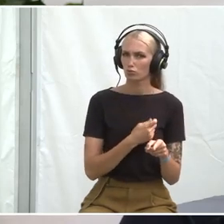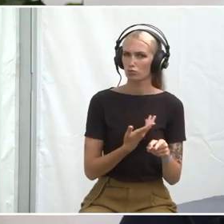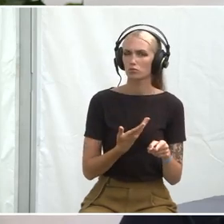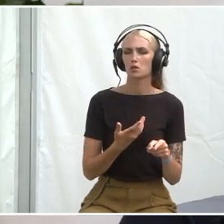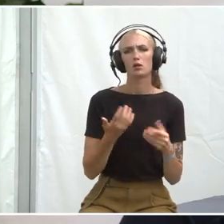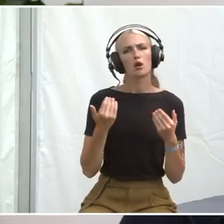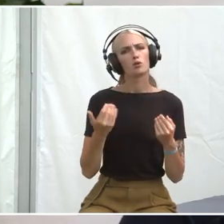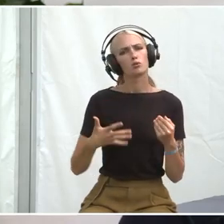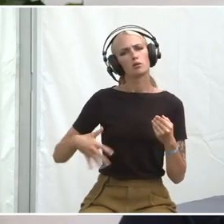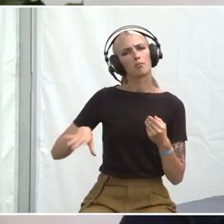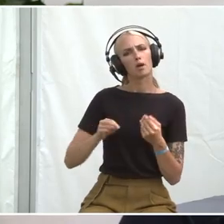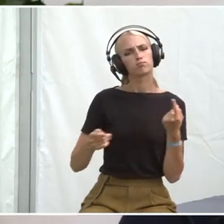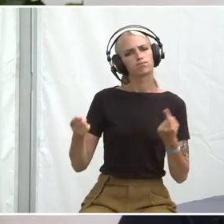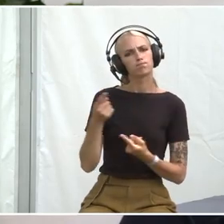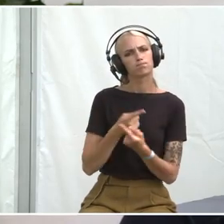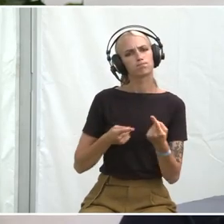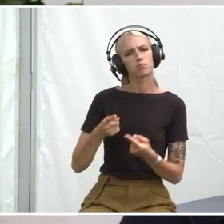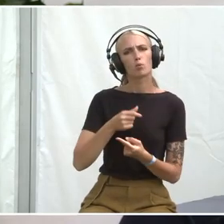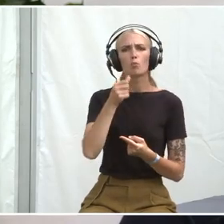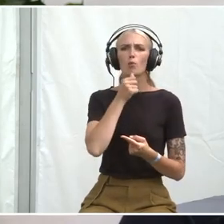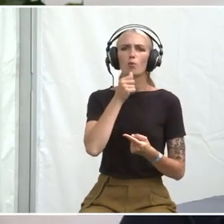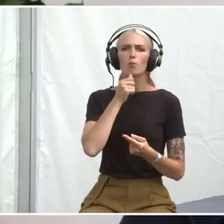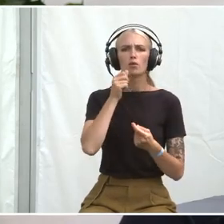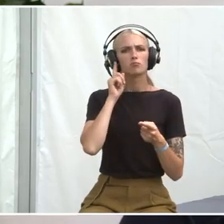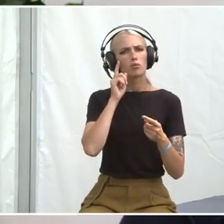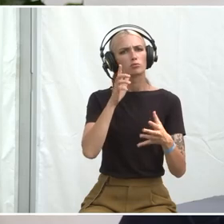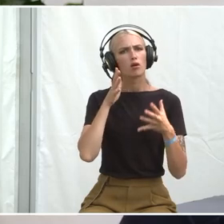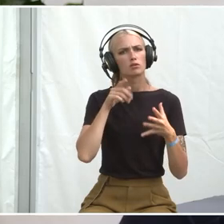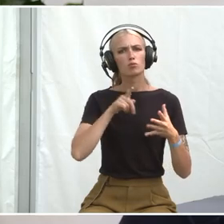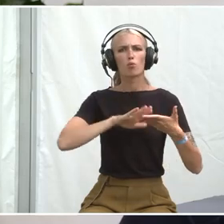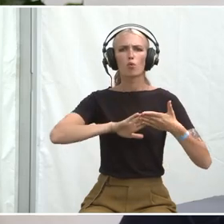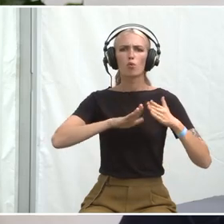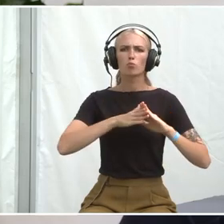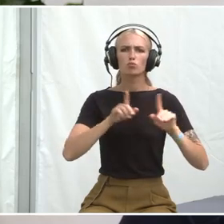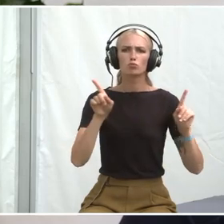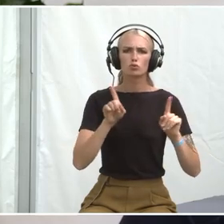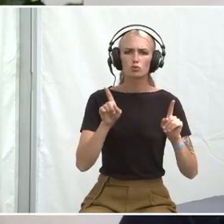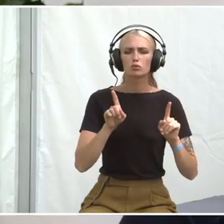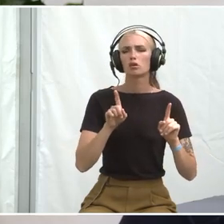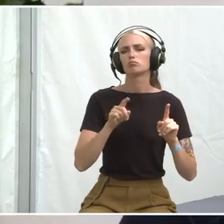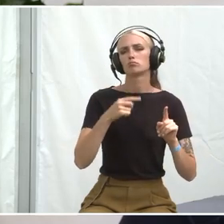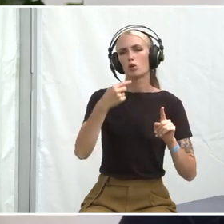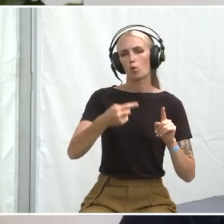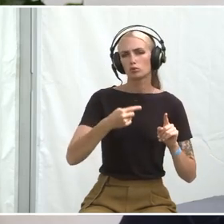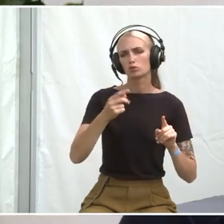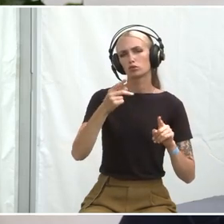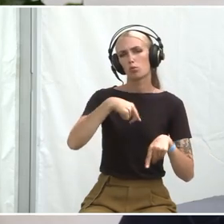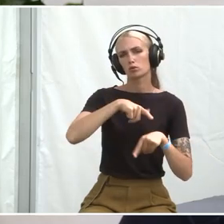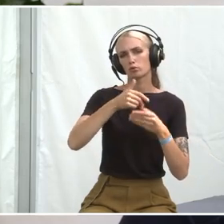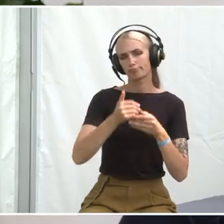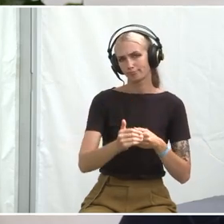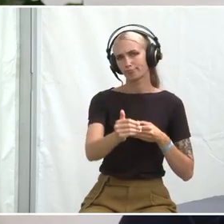to explore and deepen our understanding of this phenomenon during the next hour and a half here in